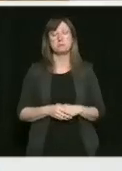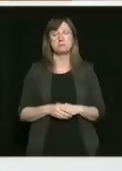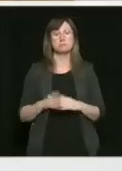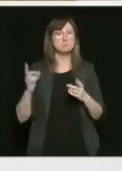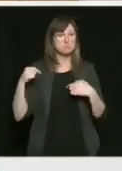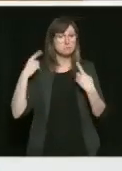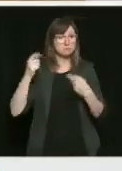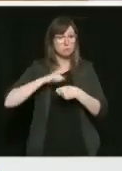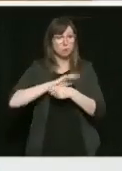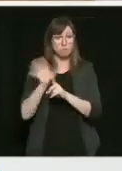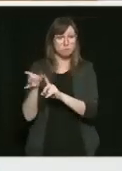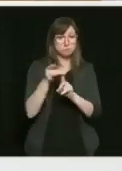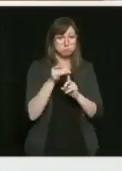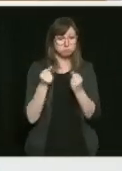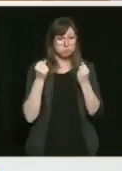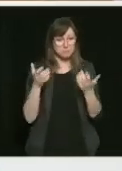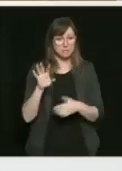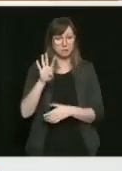there have been